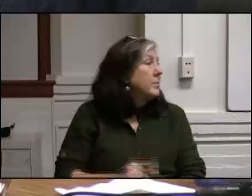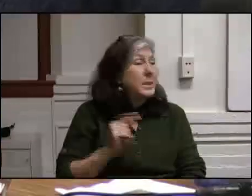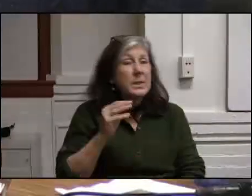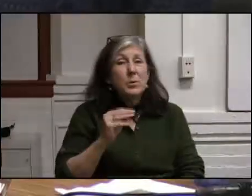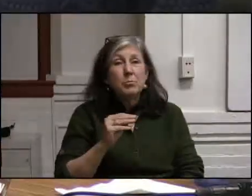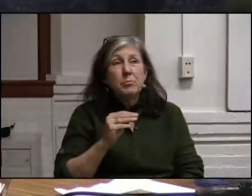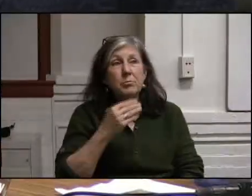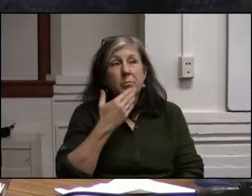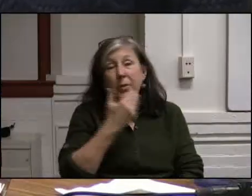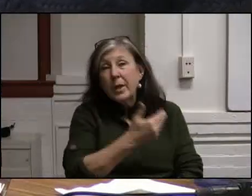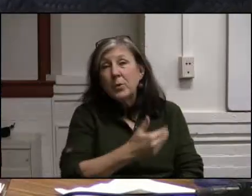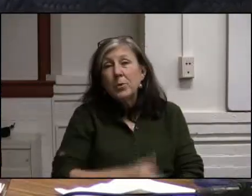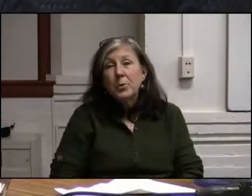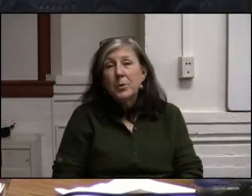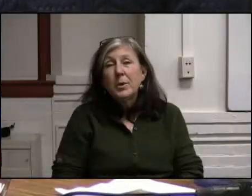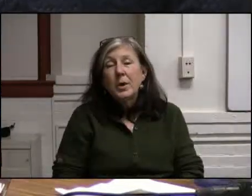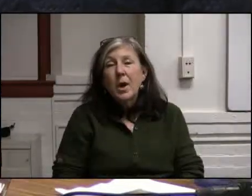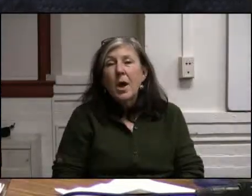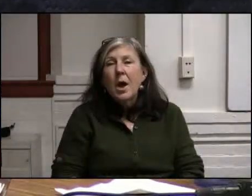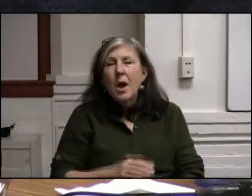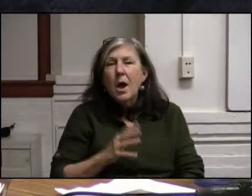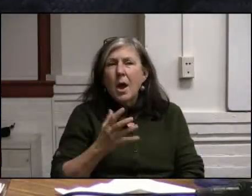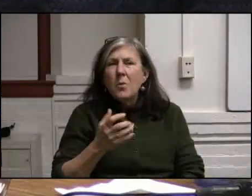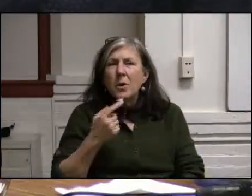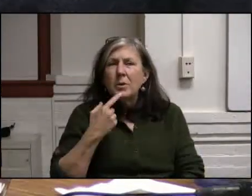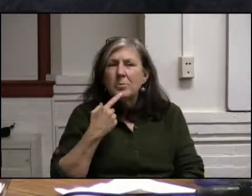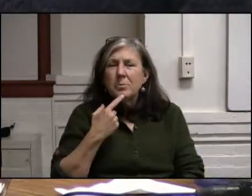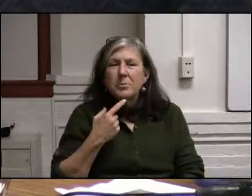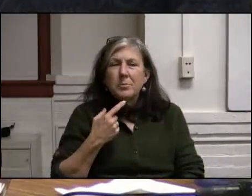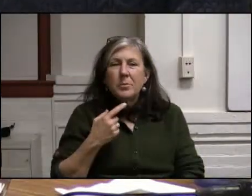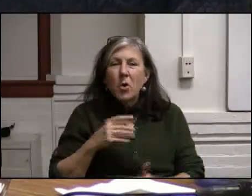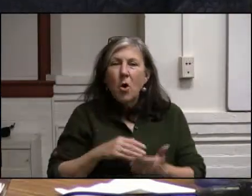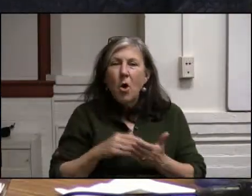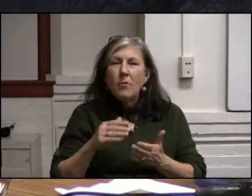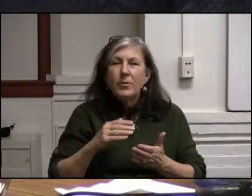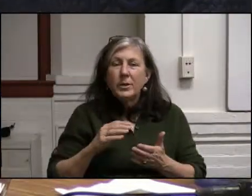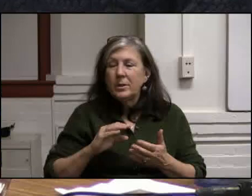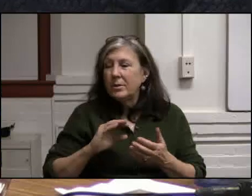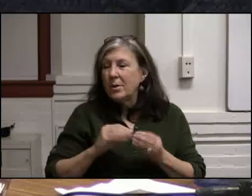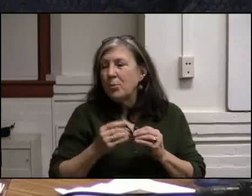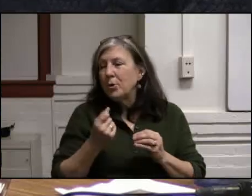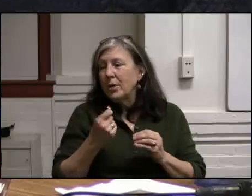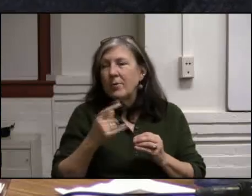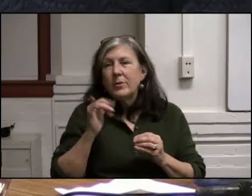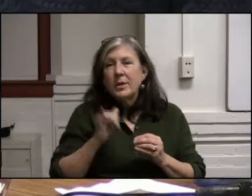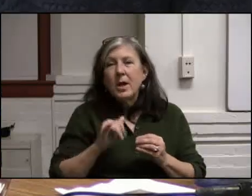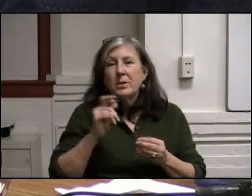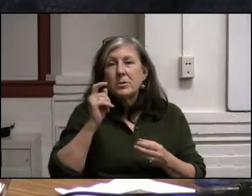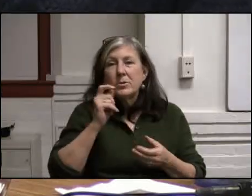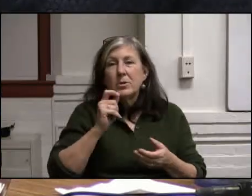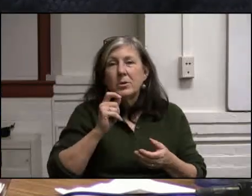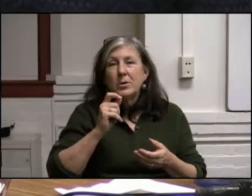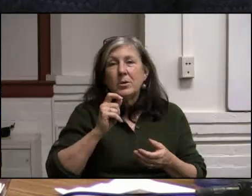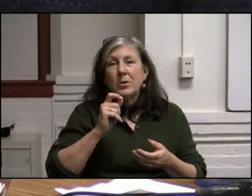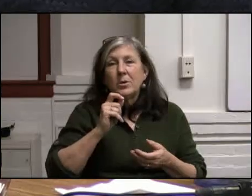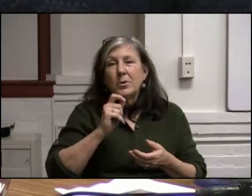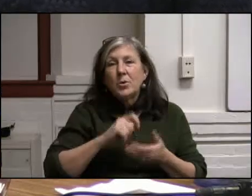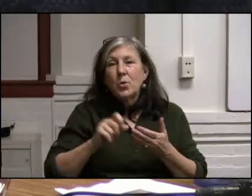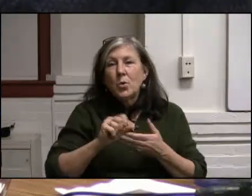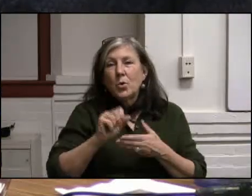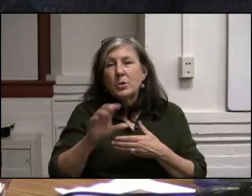Thank you. I just wanted to call out that often we have, our number 11 is correspondence, and that always includes